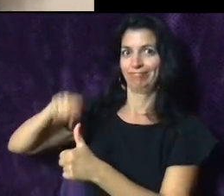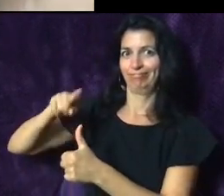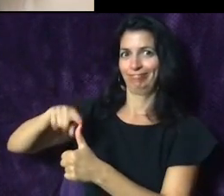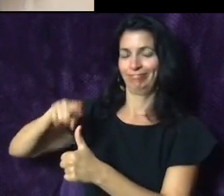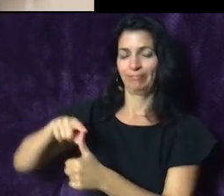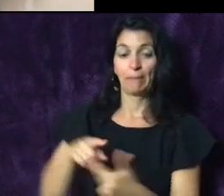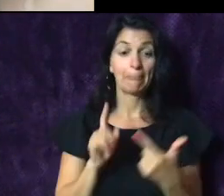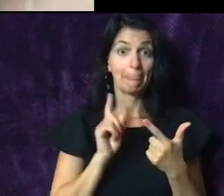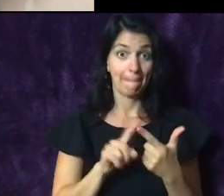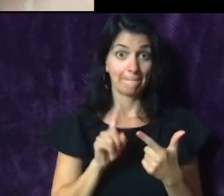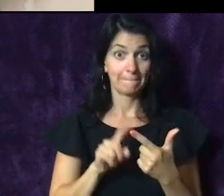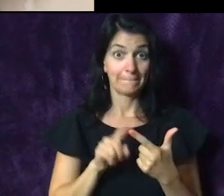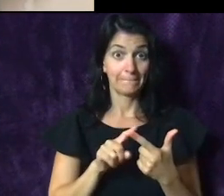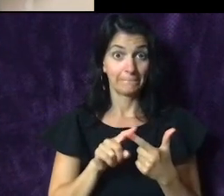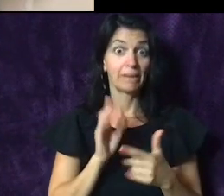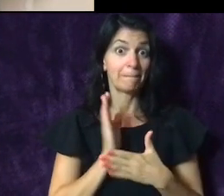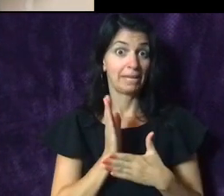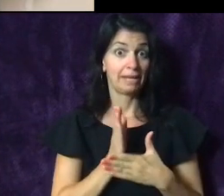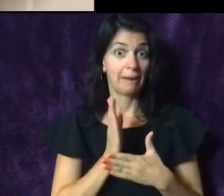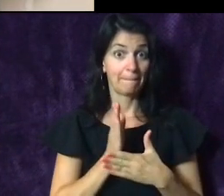medium, we're gonna write